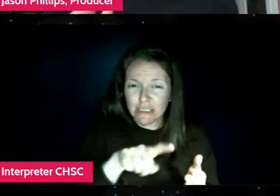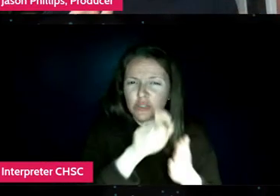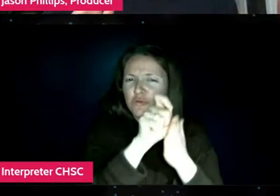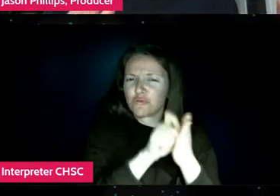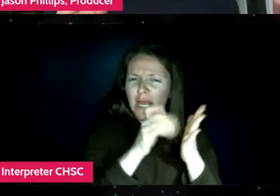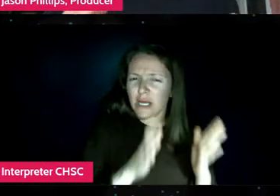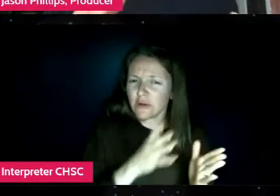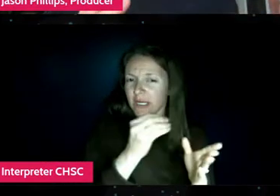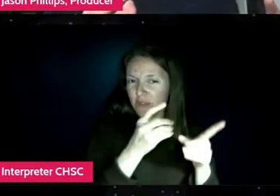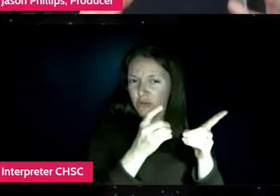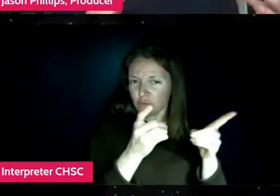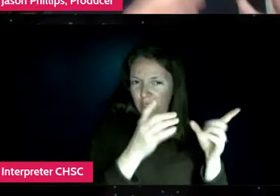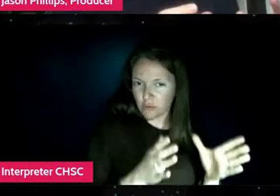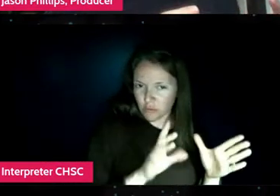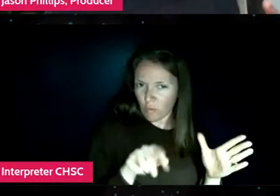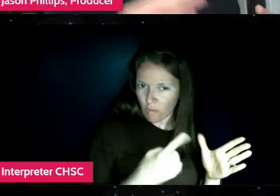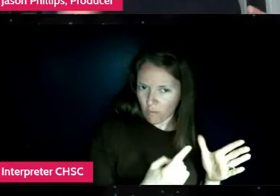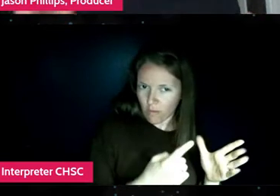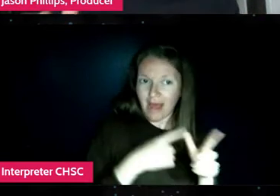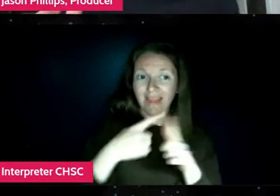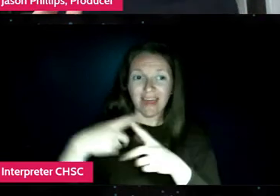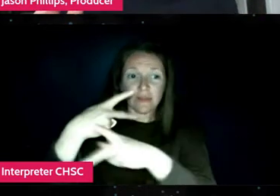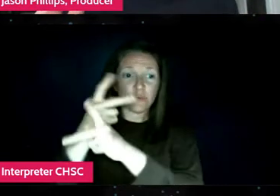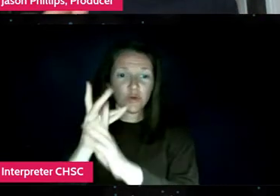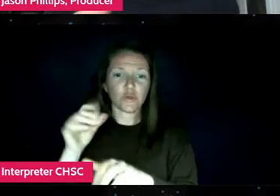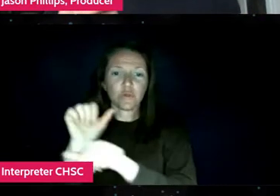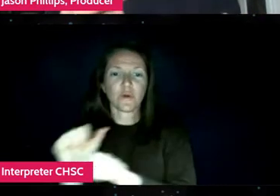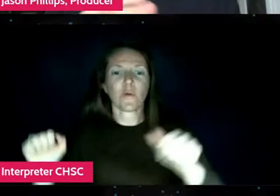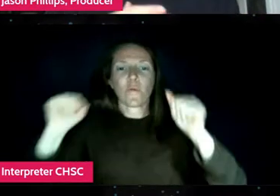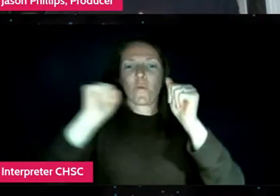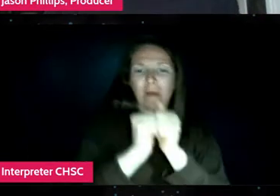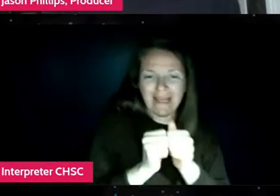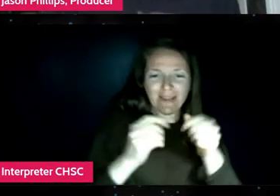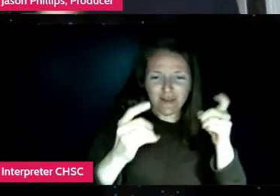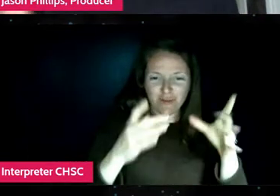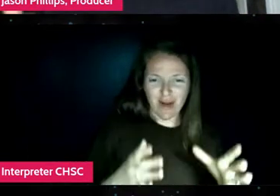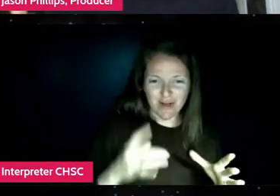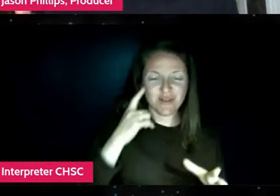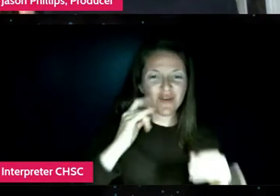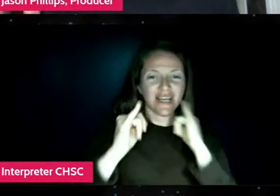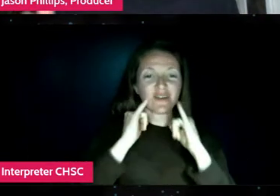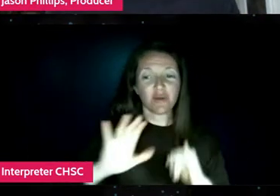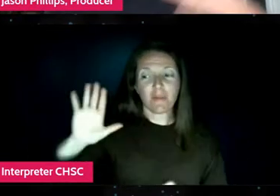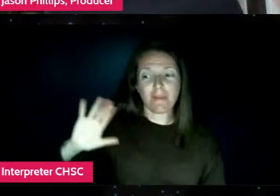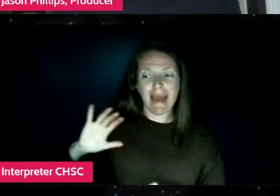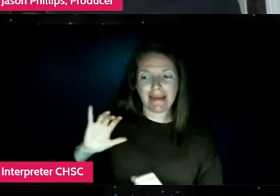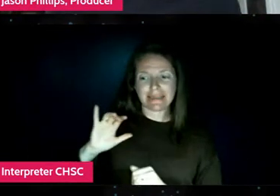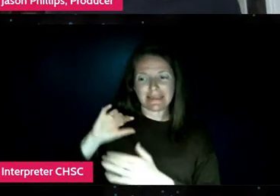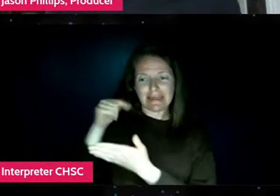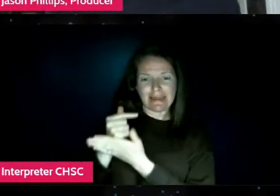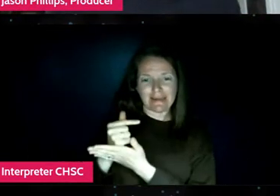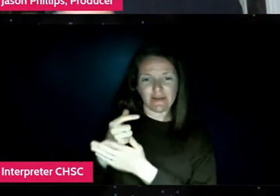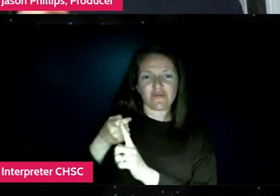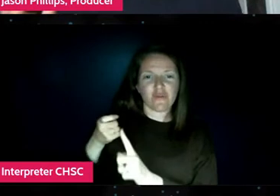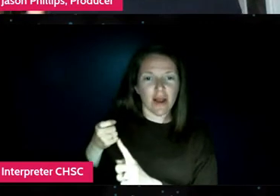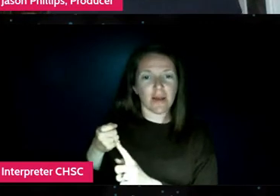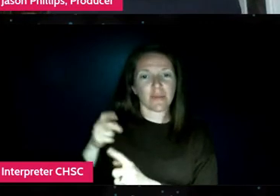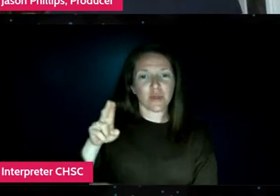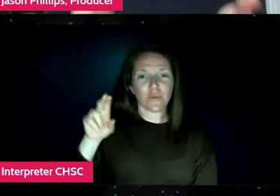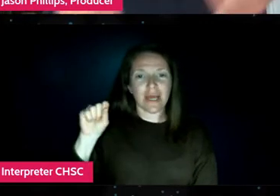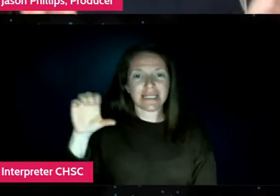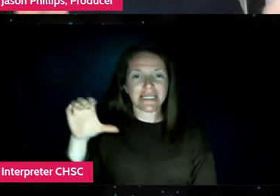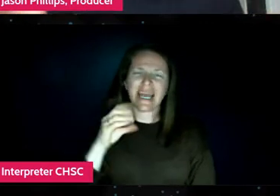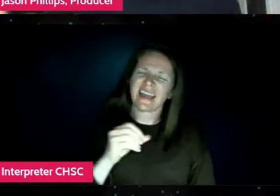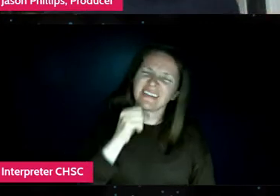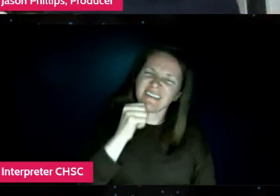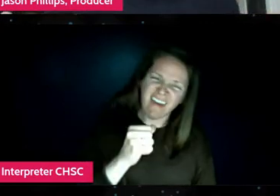and the directors. And then the producers work with the directors to interview past alumni from USC and some non-alumni to kind of fill